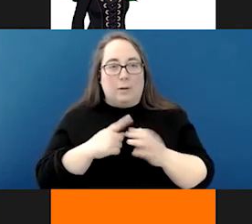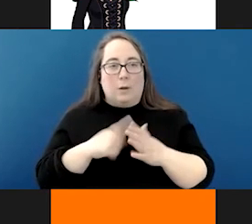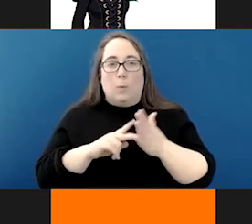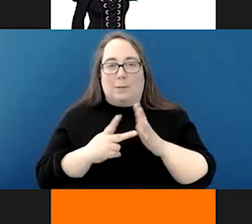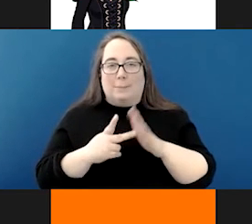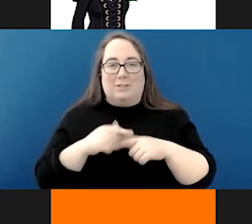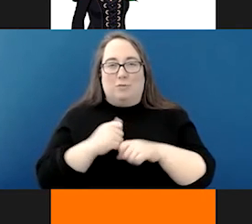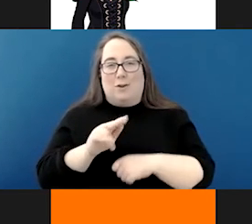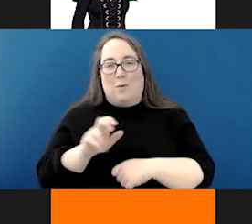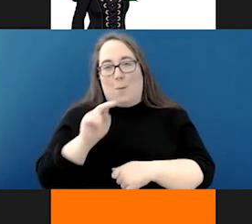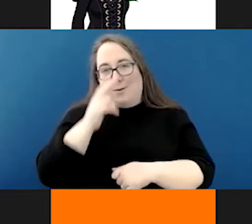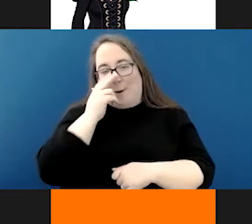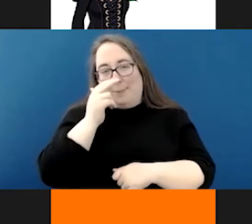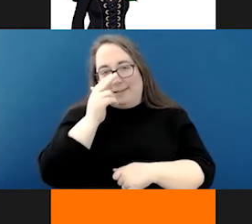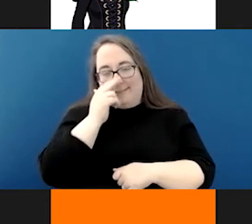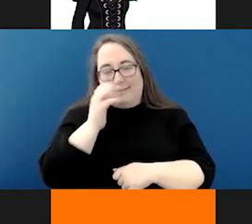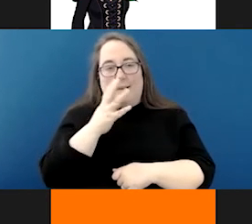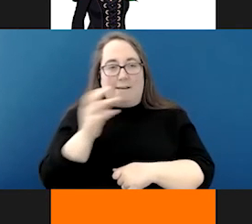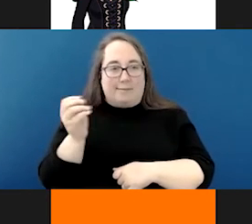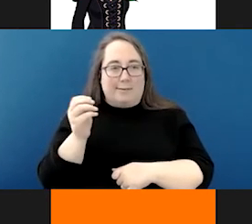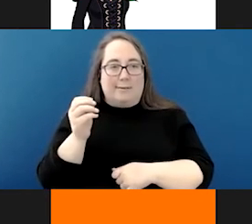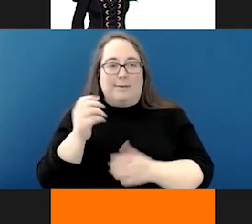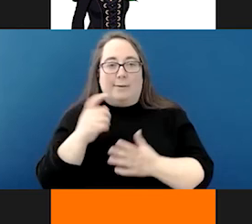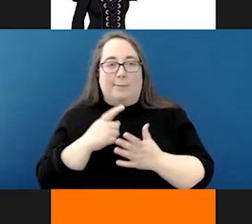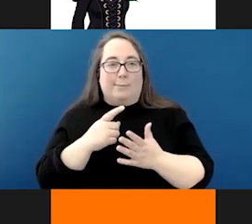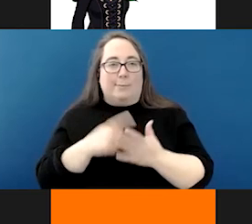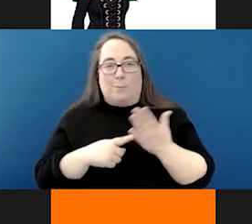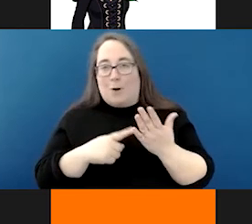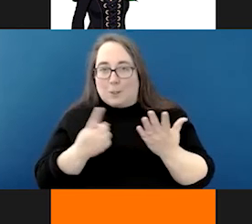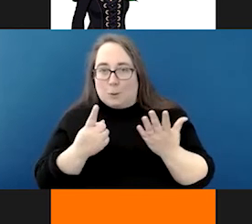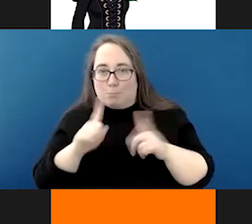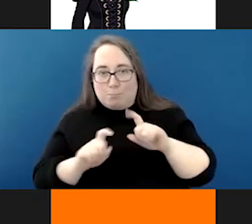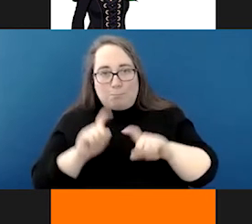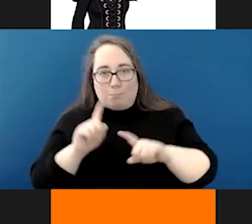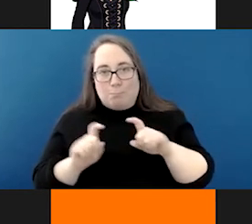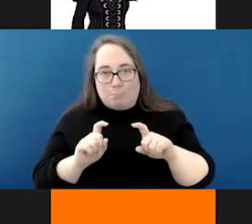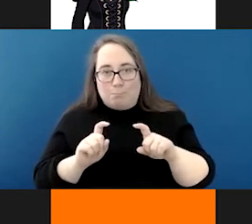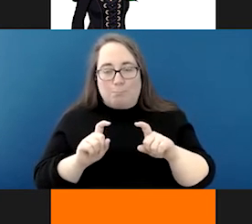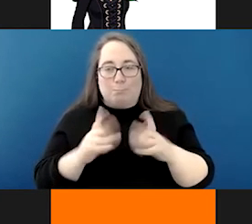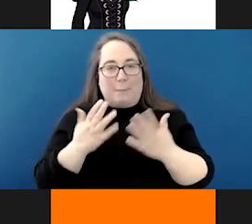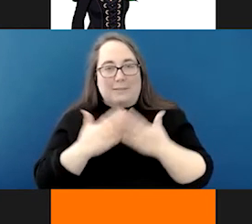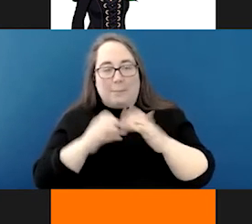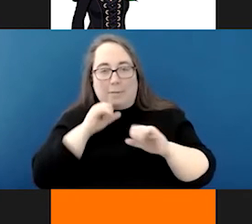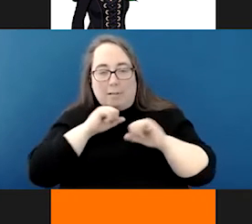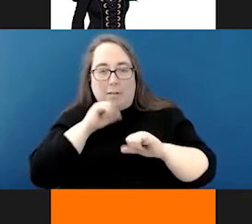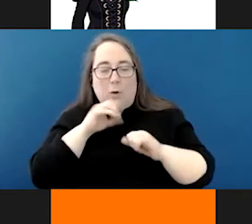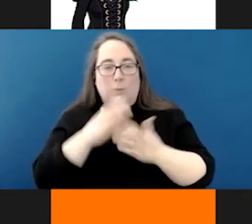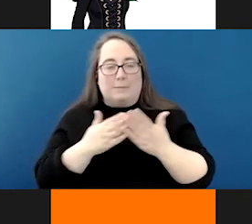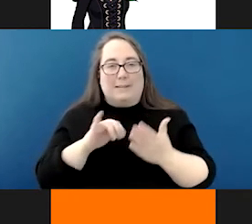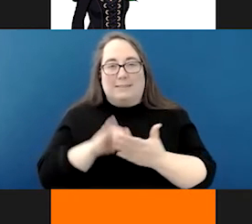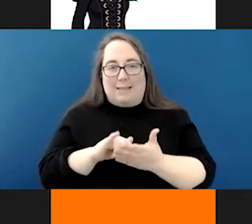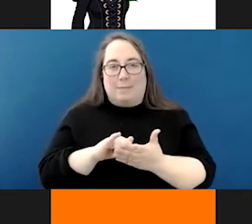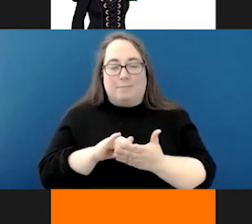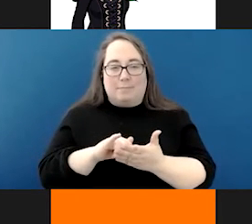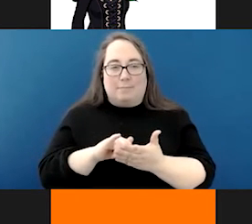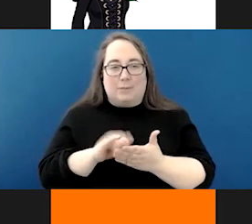your own comics and what you guys are thinking are some of the stumbling blocks or some of the things that in this conversation that